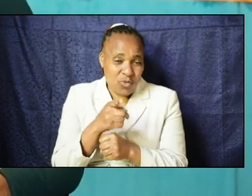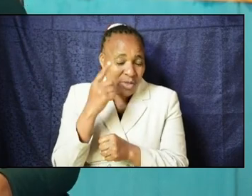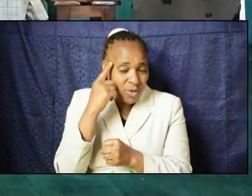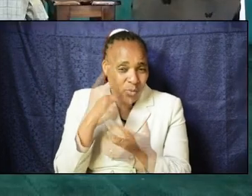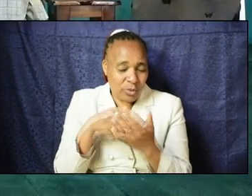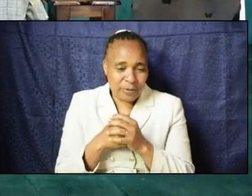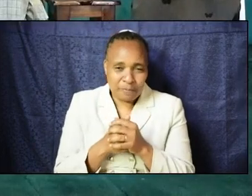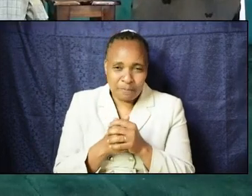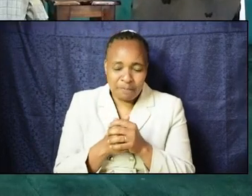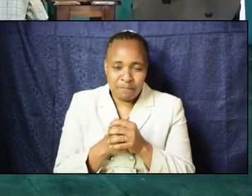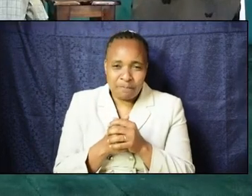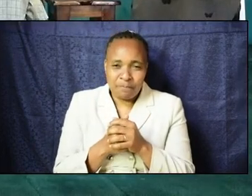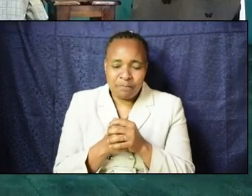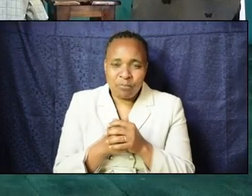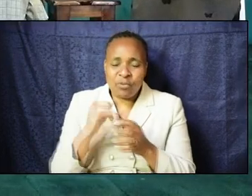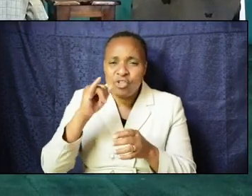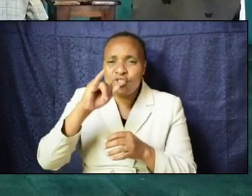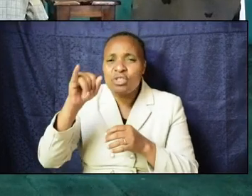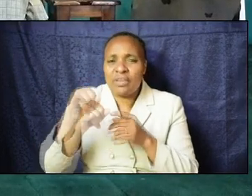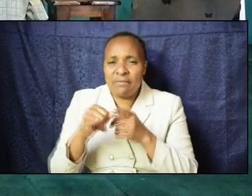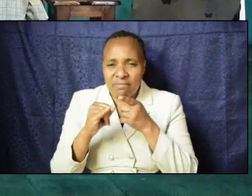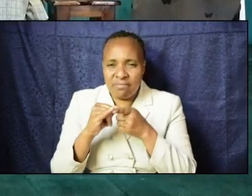Ashley?